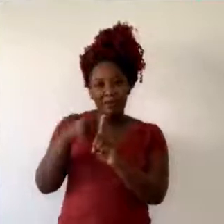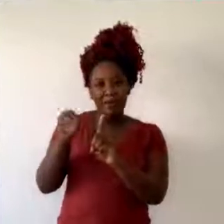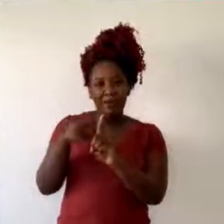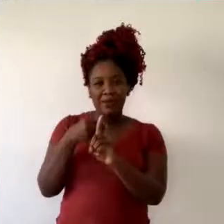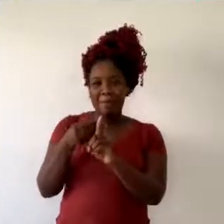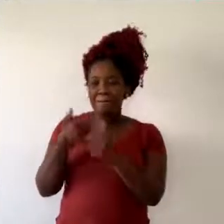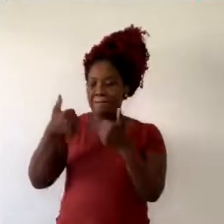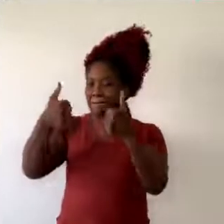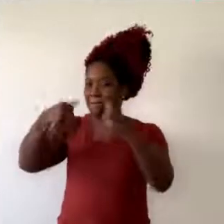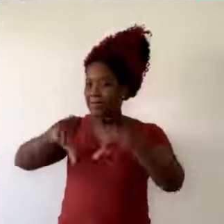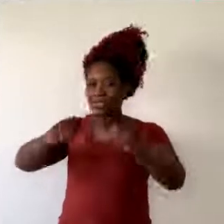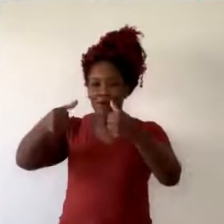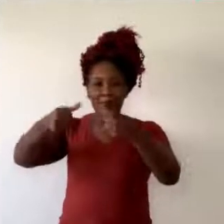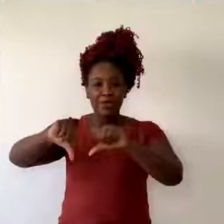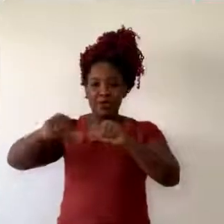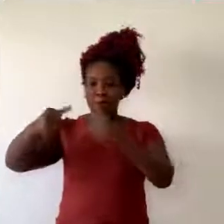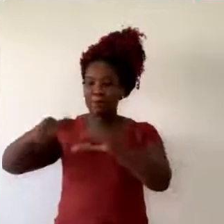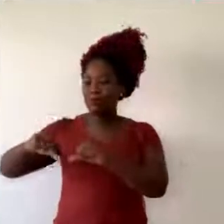the